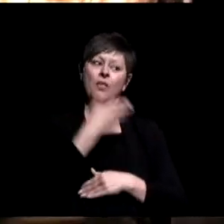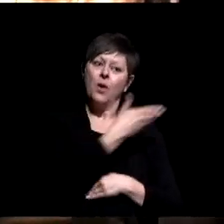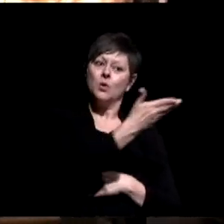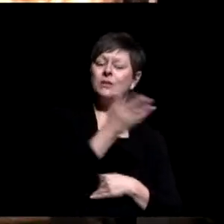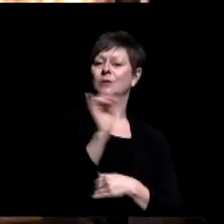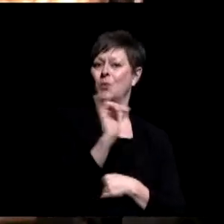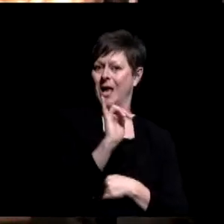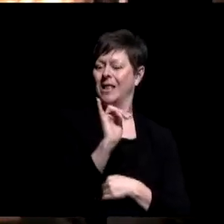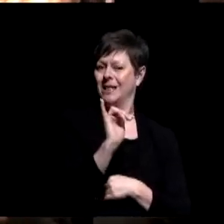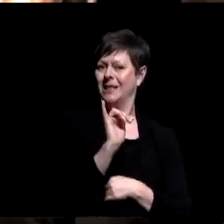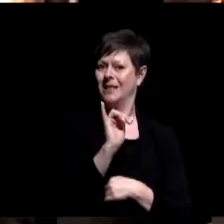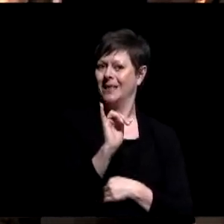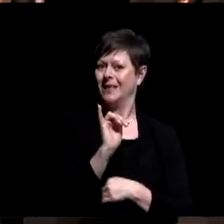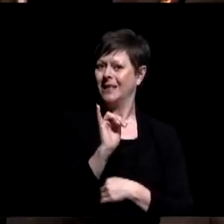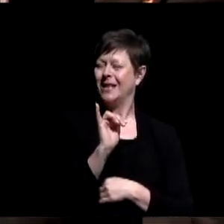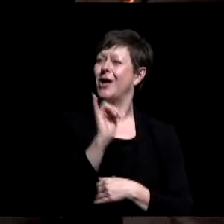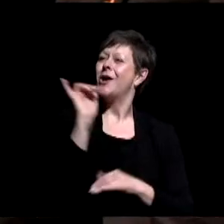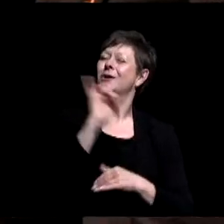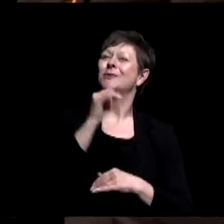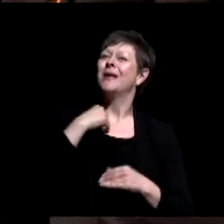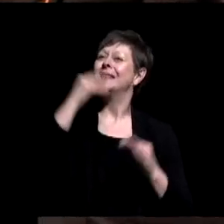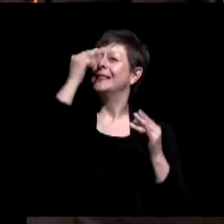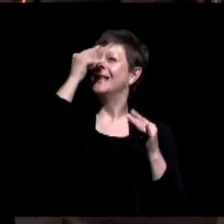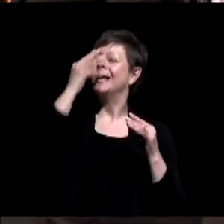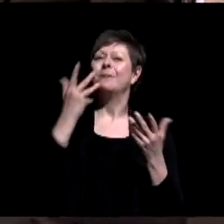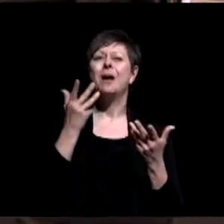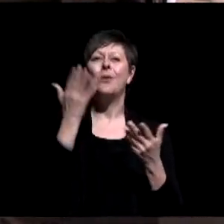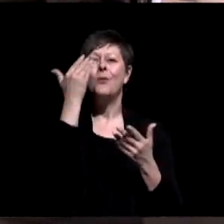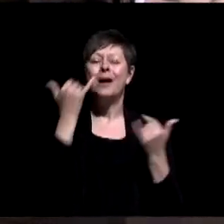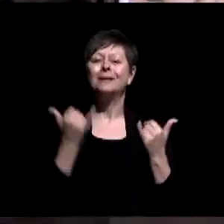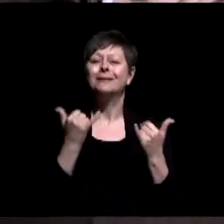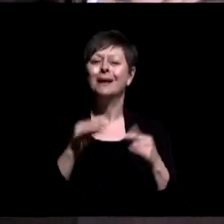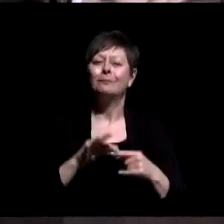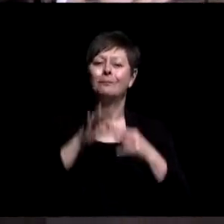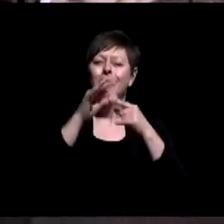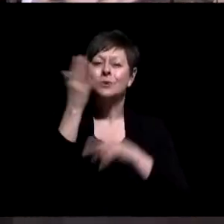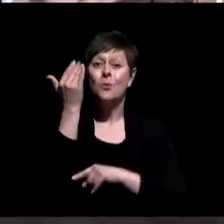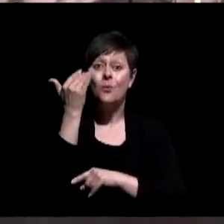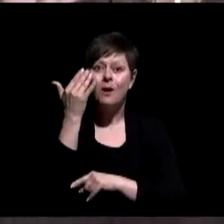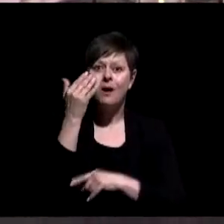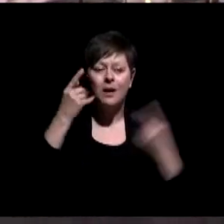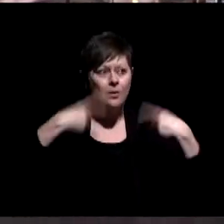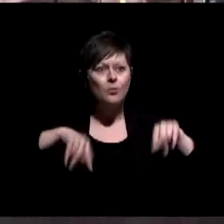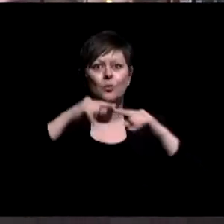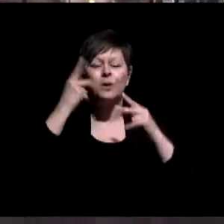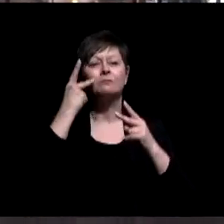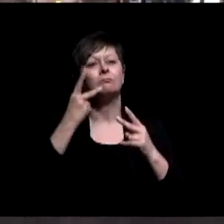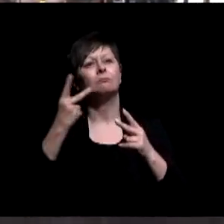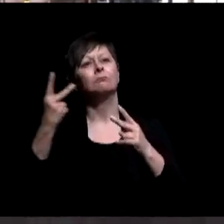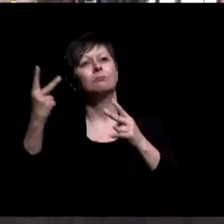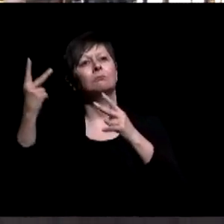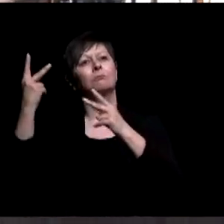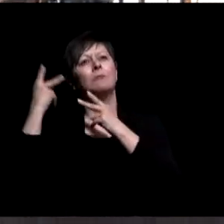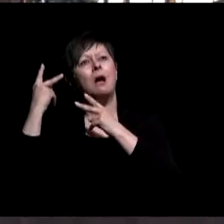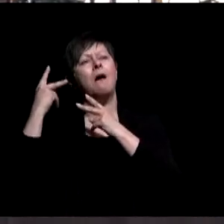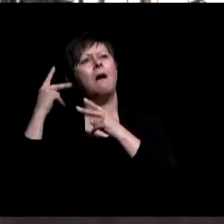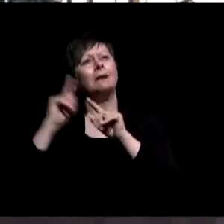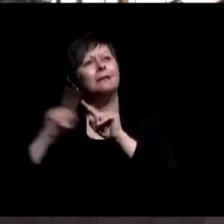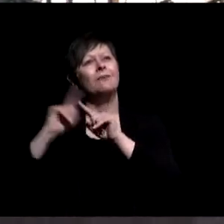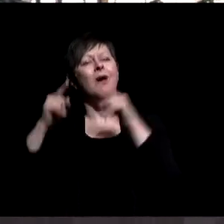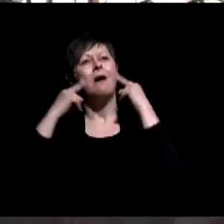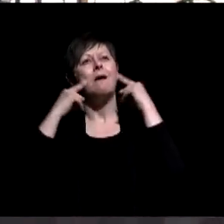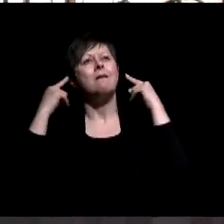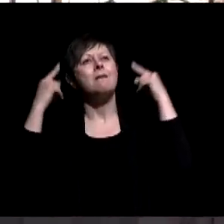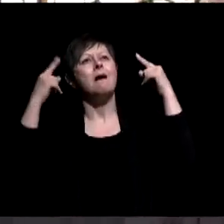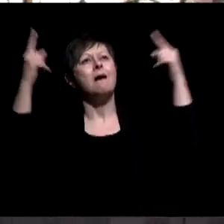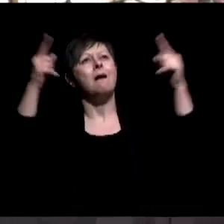I think of another one of those special aspects of this day is the opportunity to reflect on all the incredible accomplishments over the last